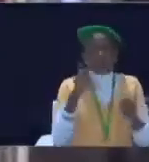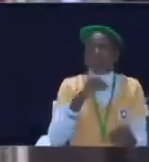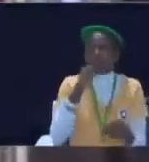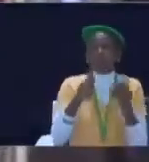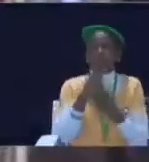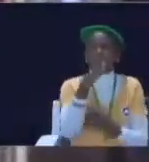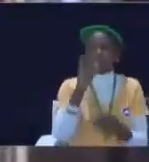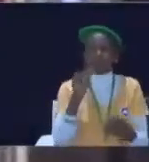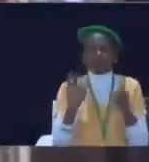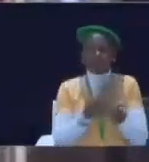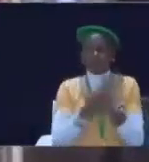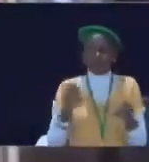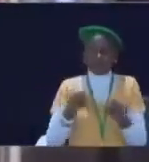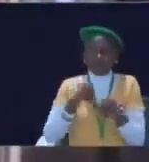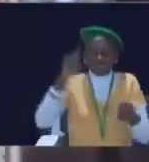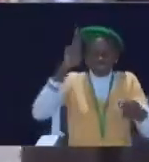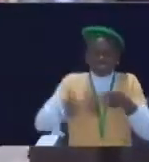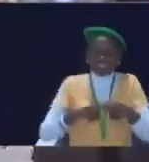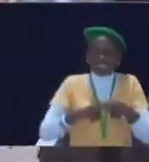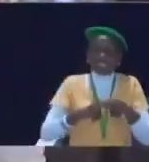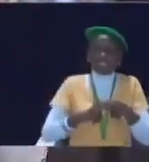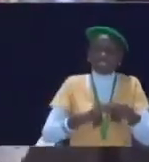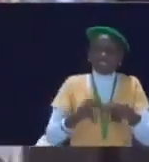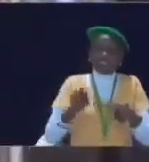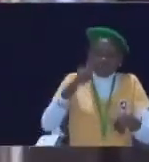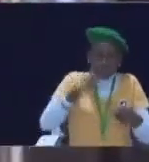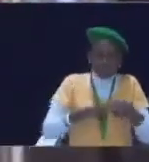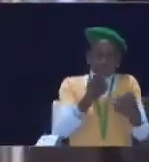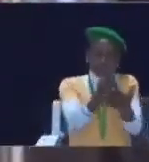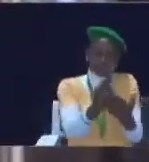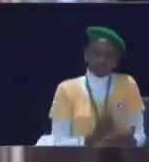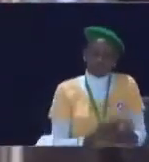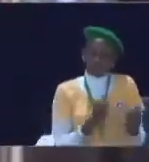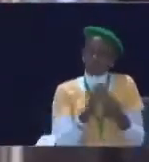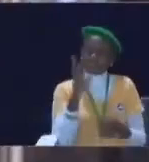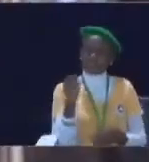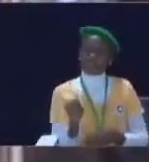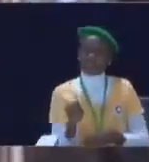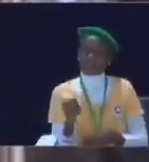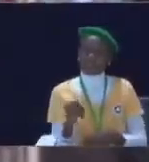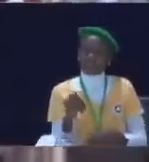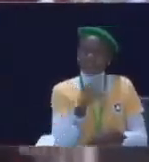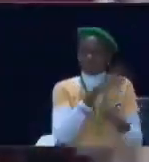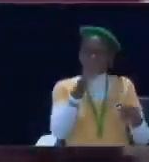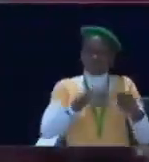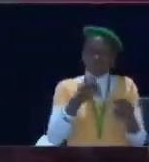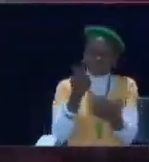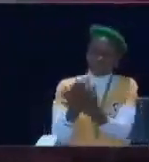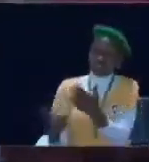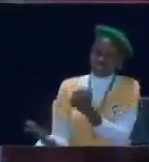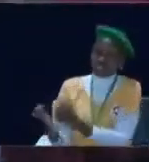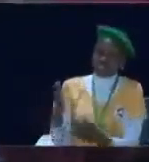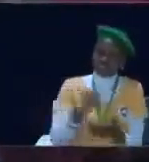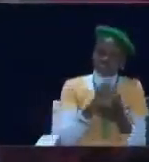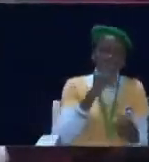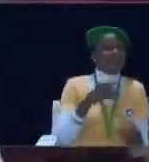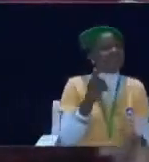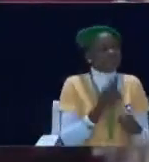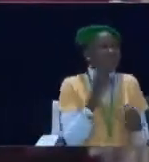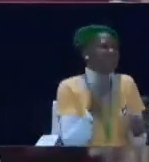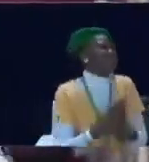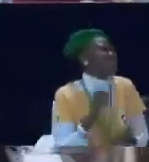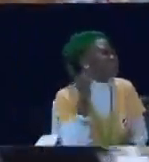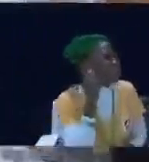people, you don't even sit. You don't sit down to discuss with them. You say, make I just hear.